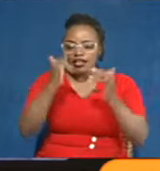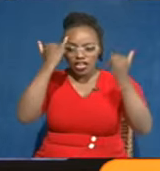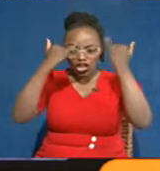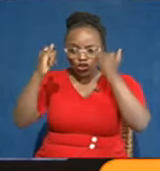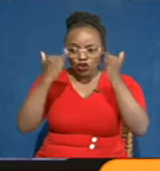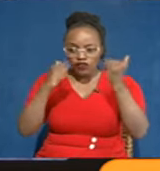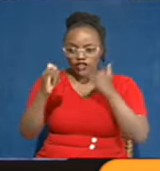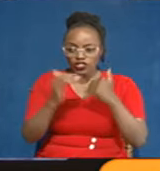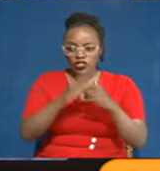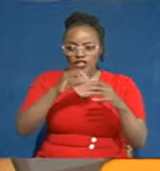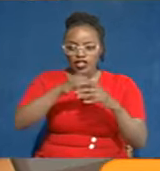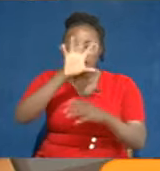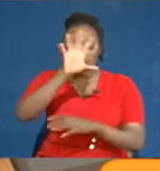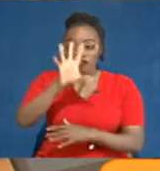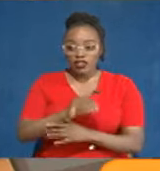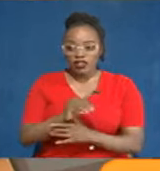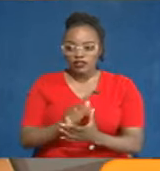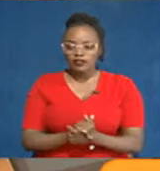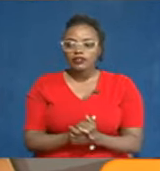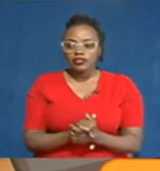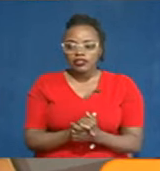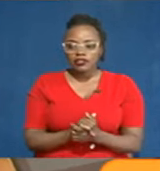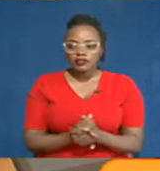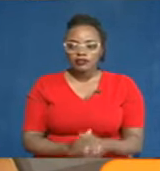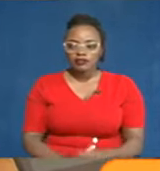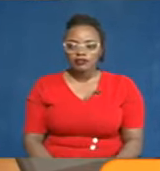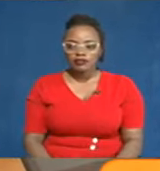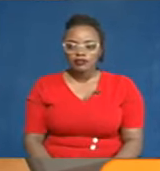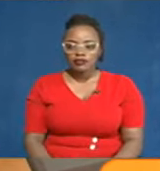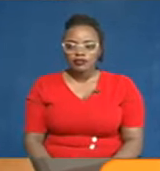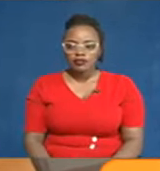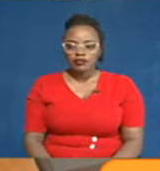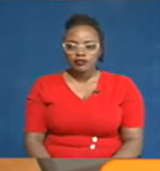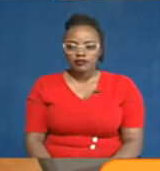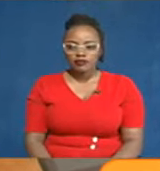and innovation in Africa. Jasmine Wamboi, Citizen TV.